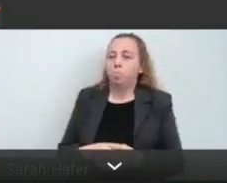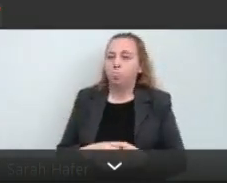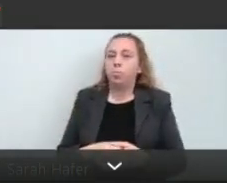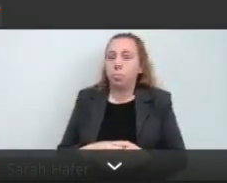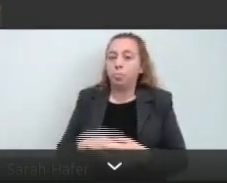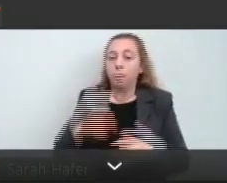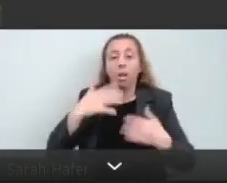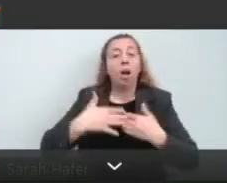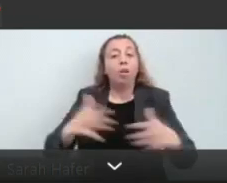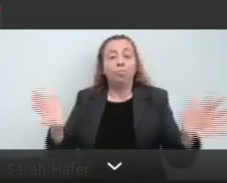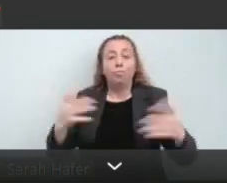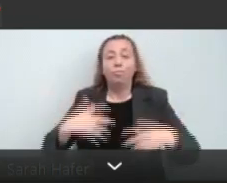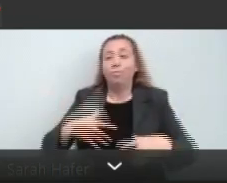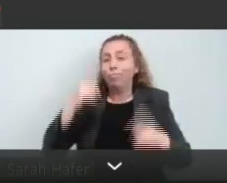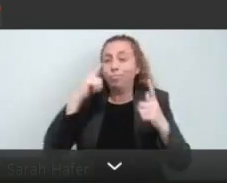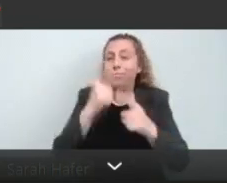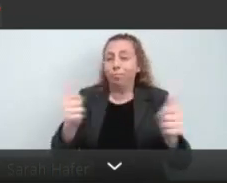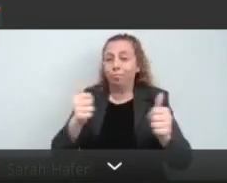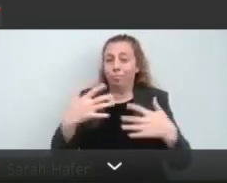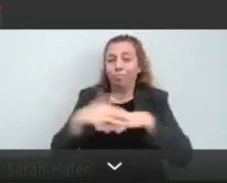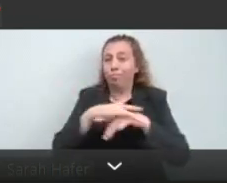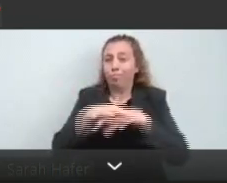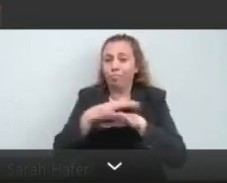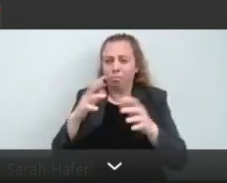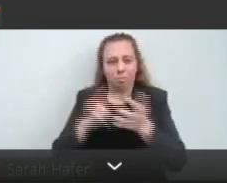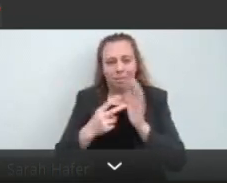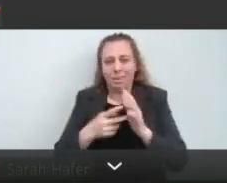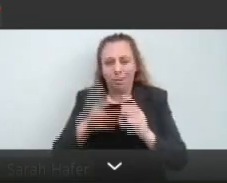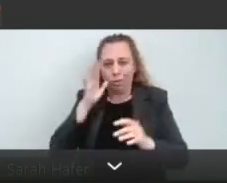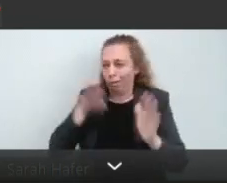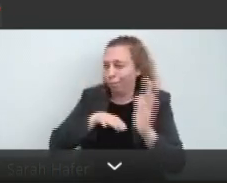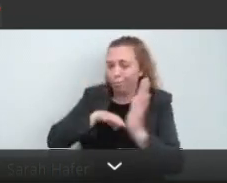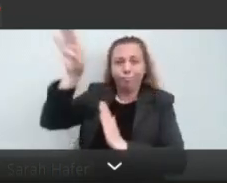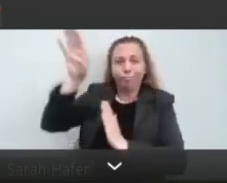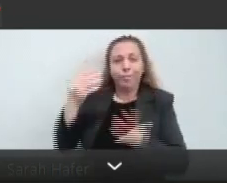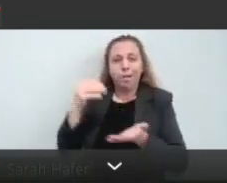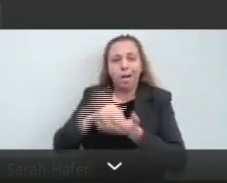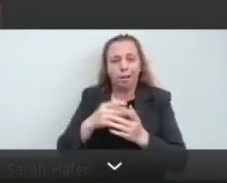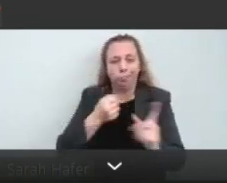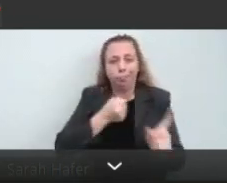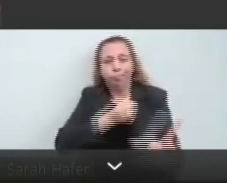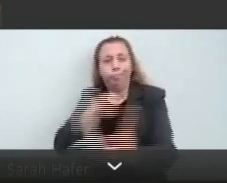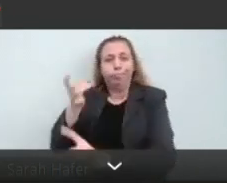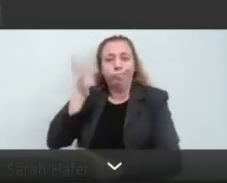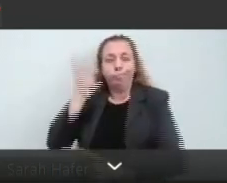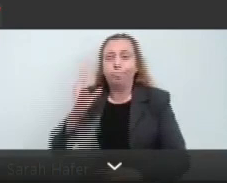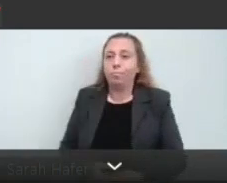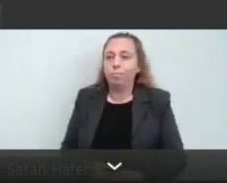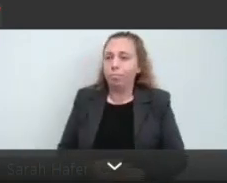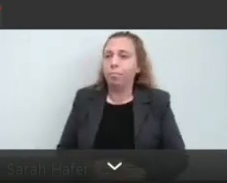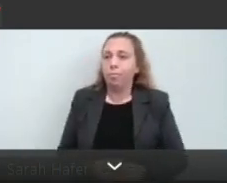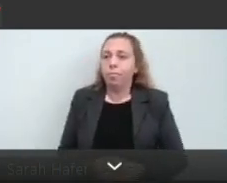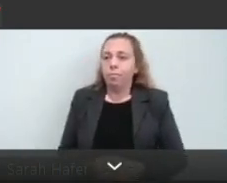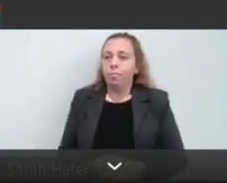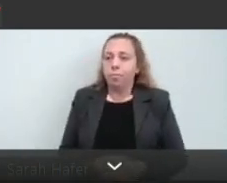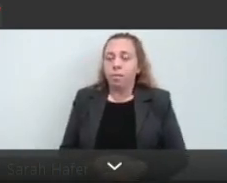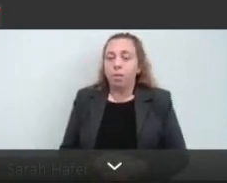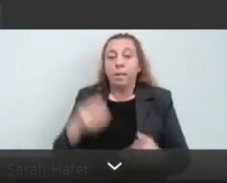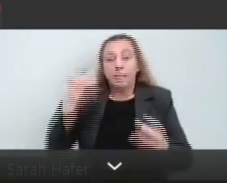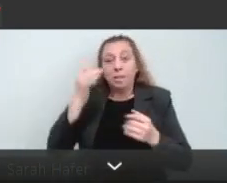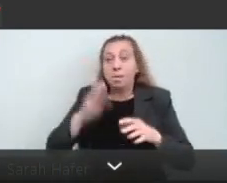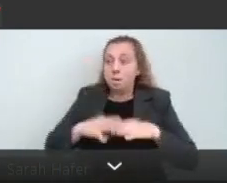be more deaths. So as we think about reopening, we have the competing demands of people wanting